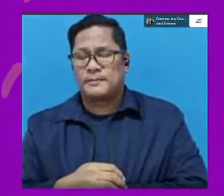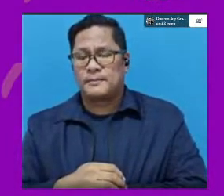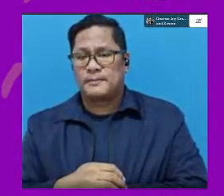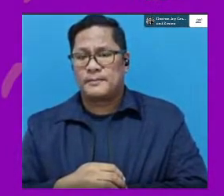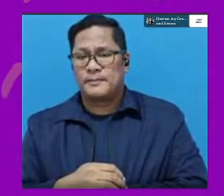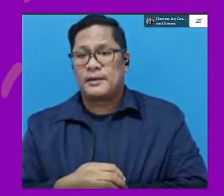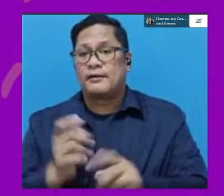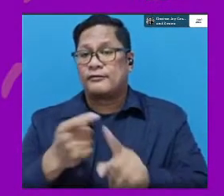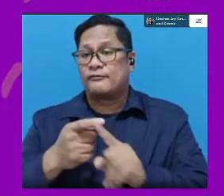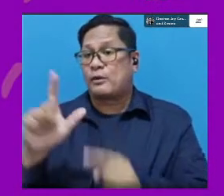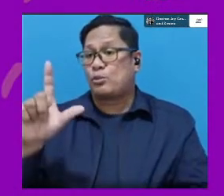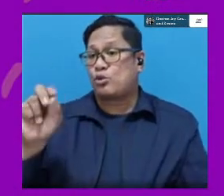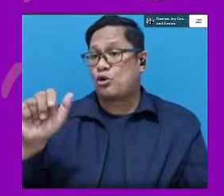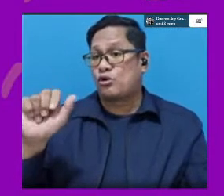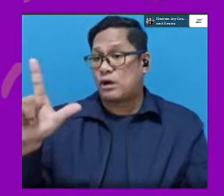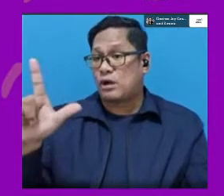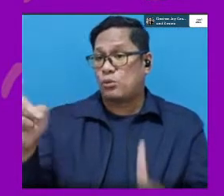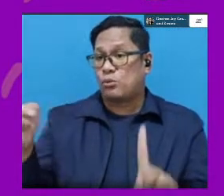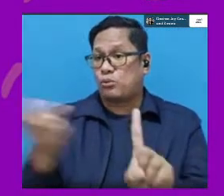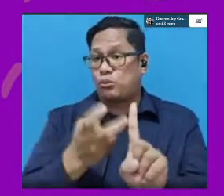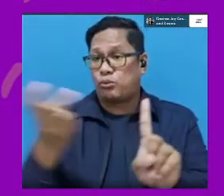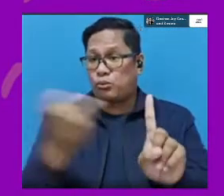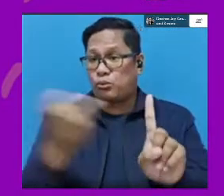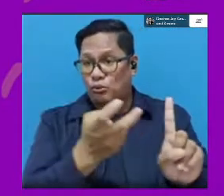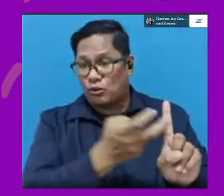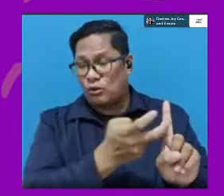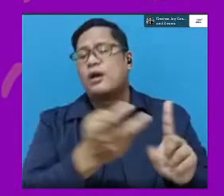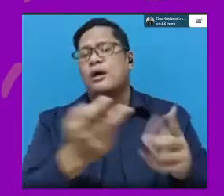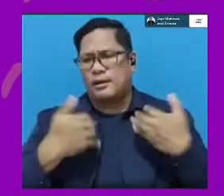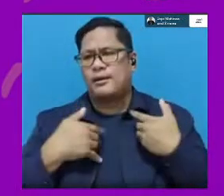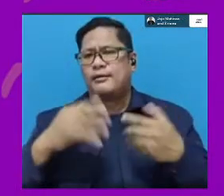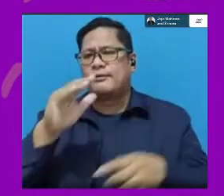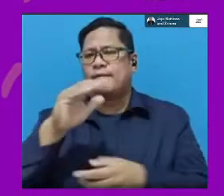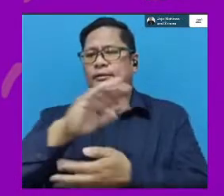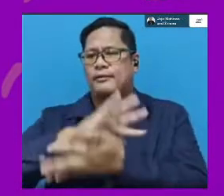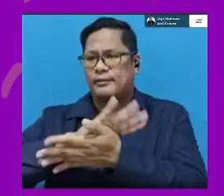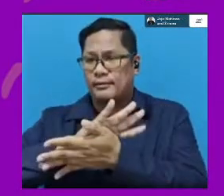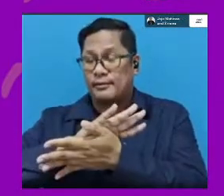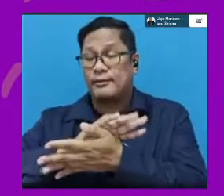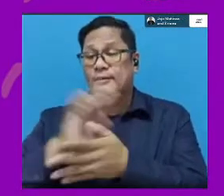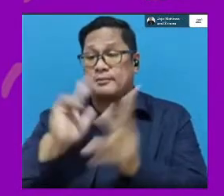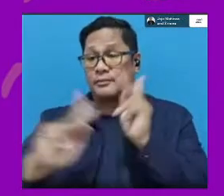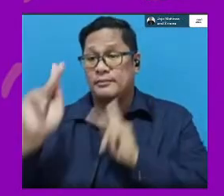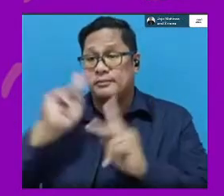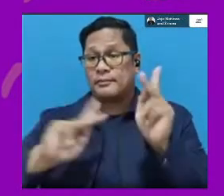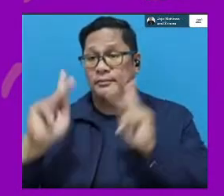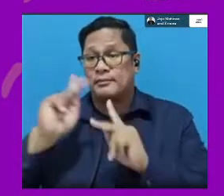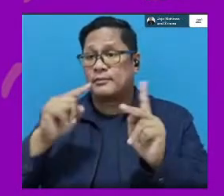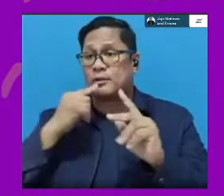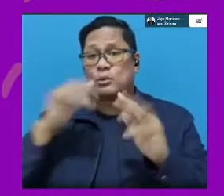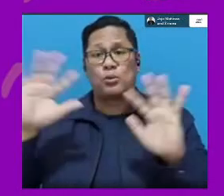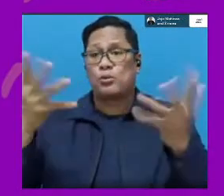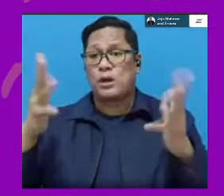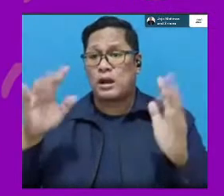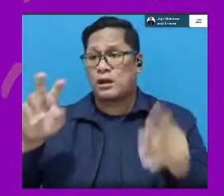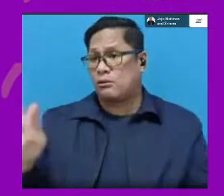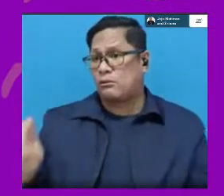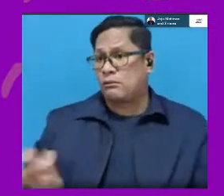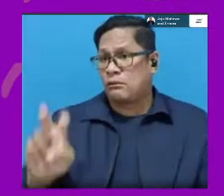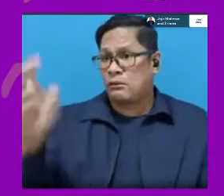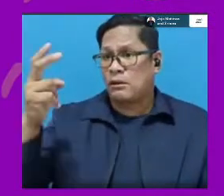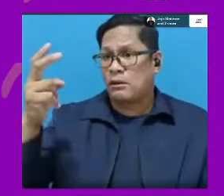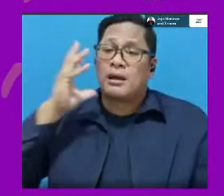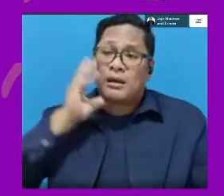local or community transmission, because there are cases that of people who had no travel history